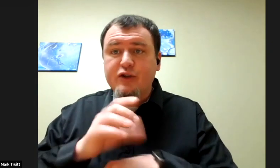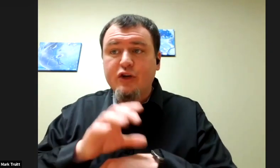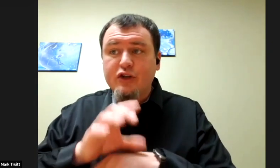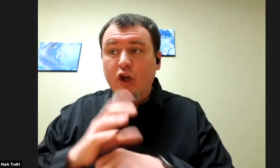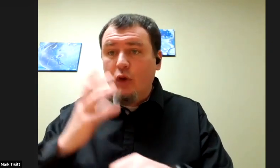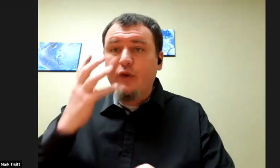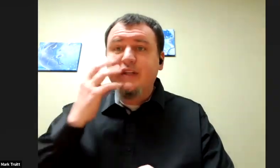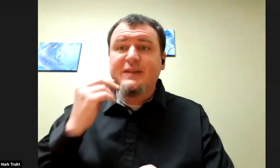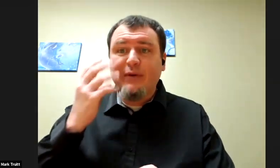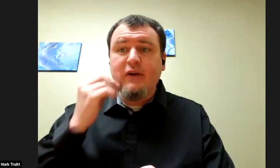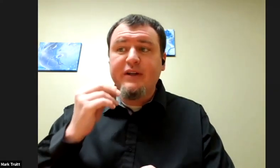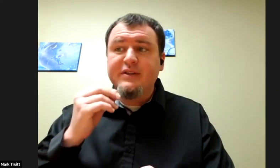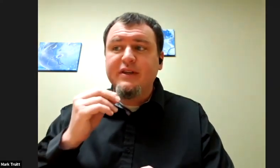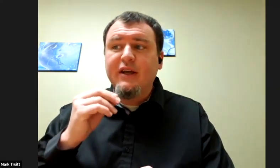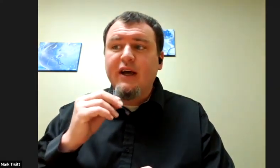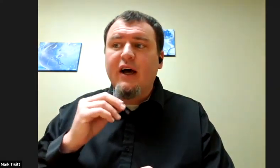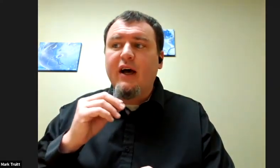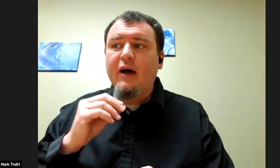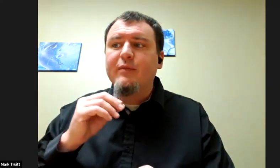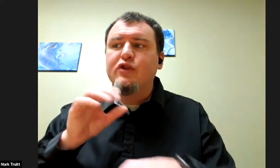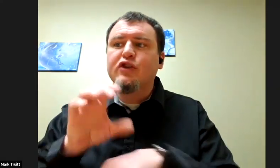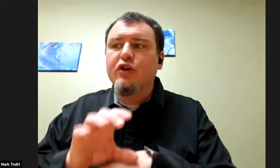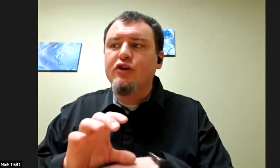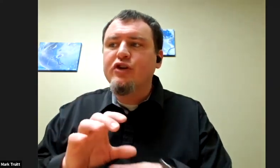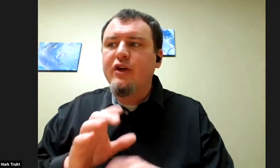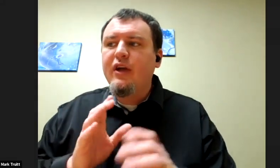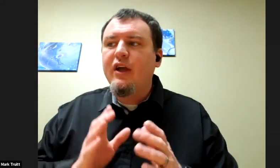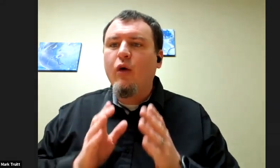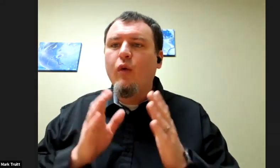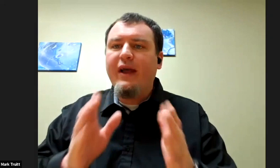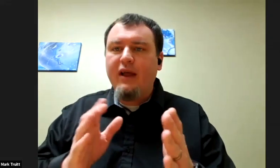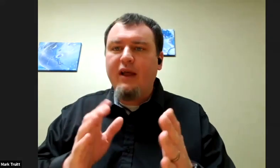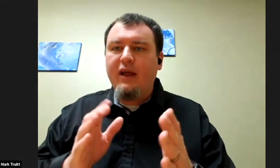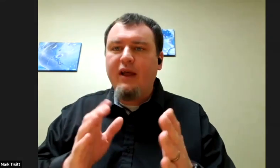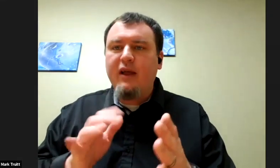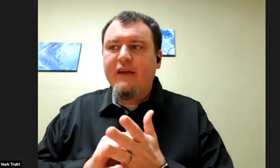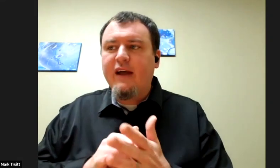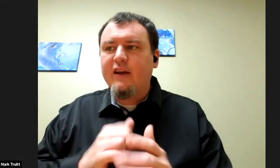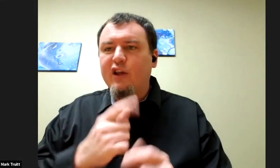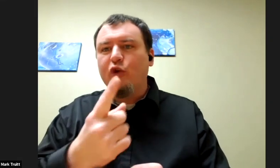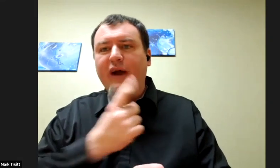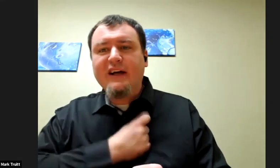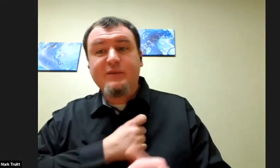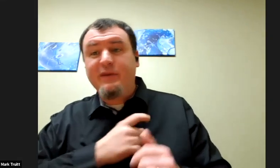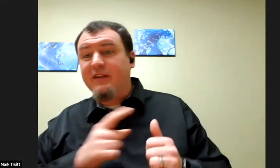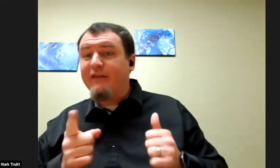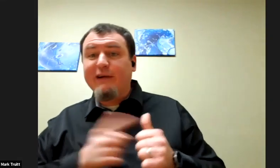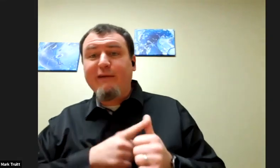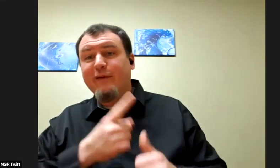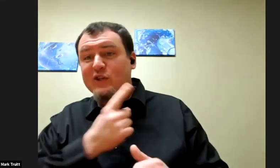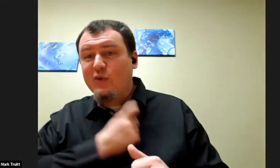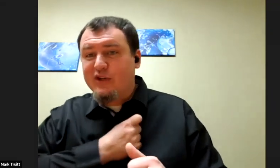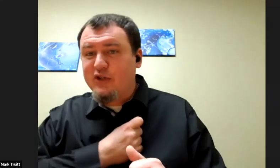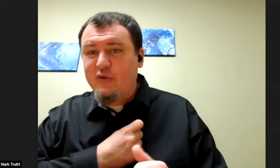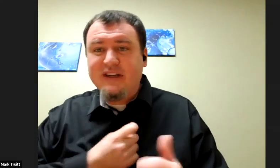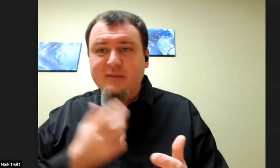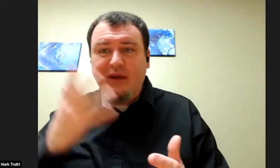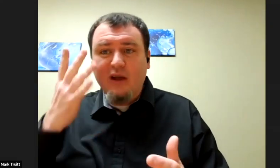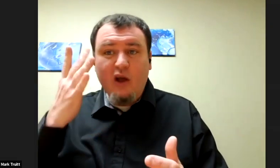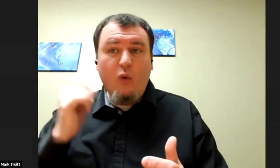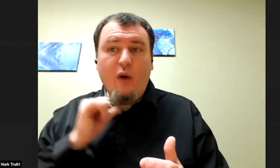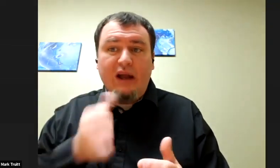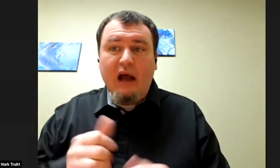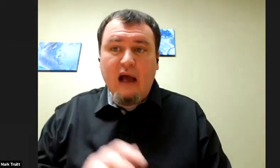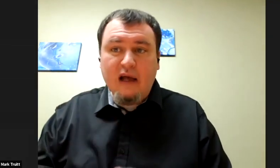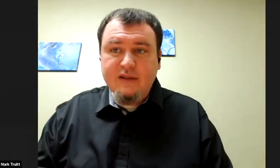and visit our church, would experience church in a way that you asked me, the very first question you asked